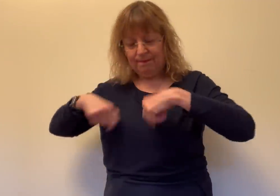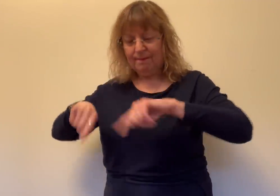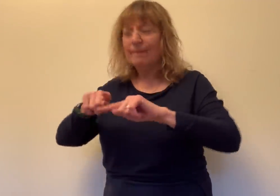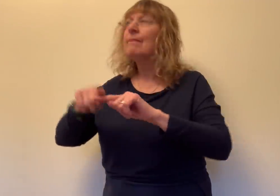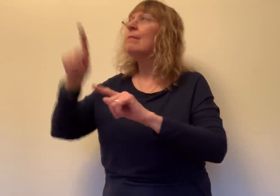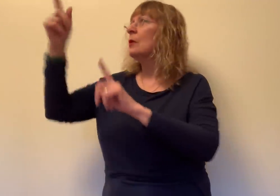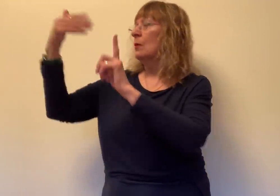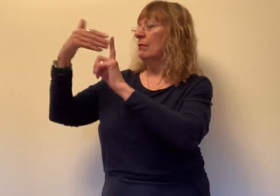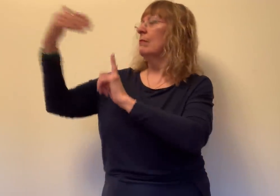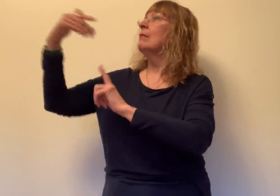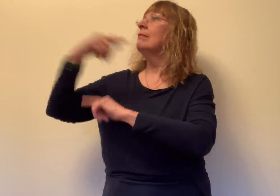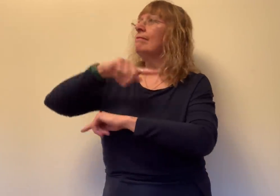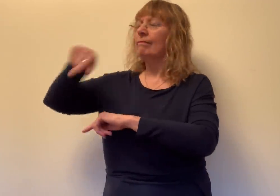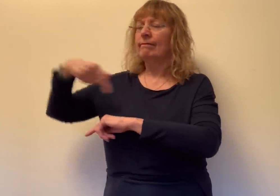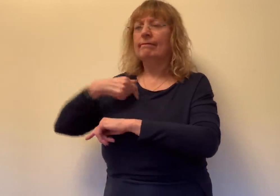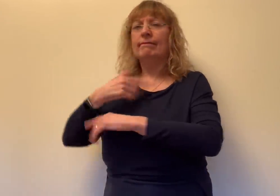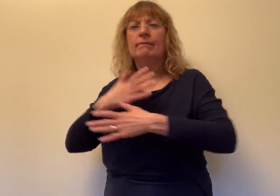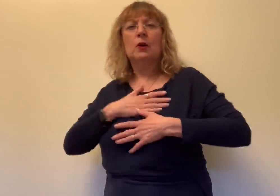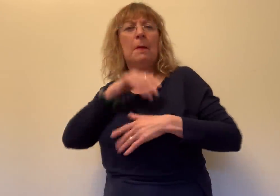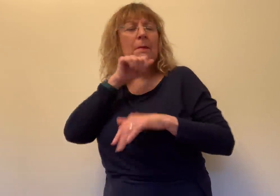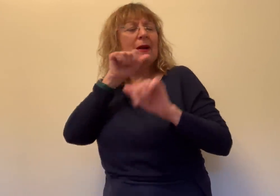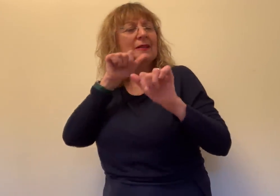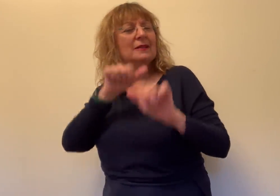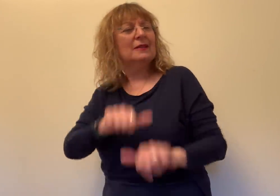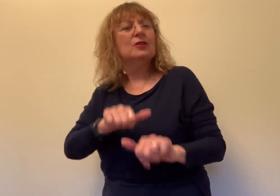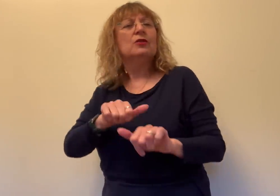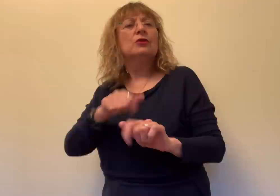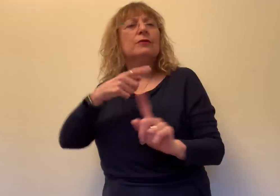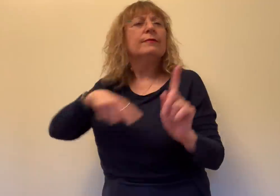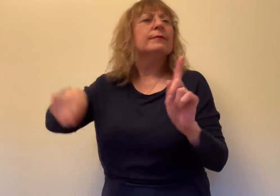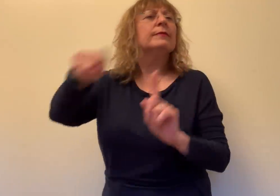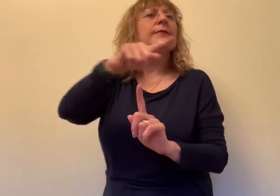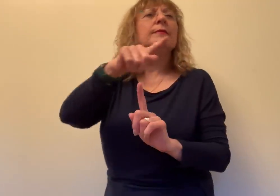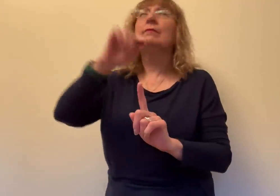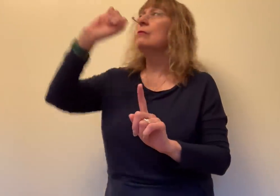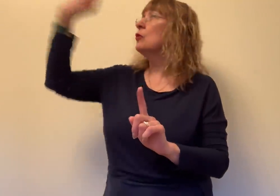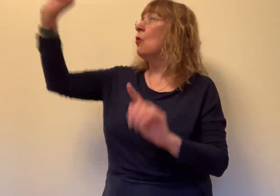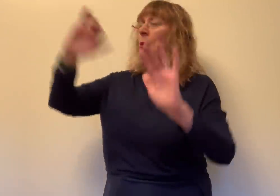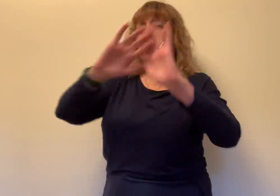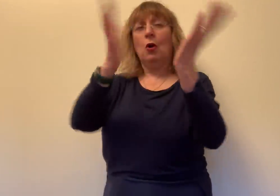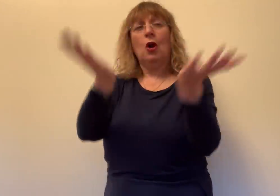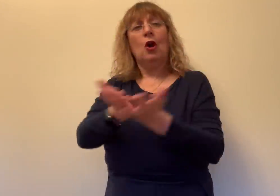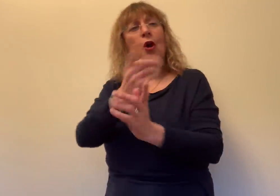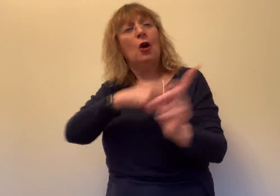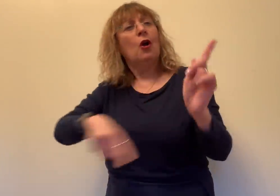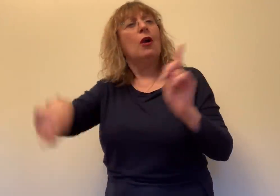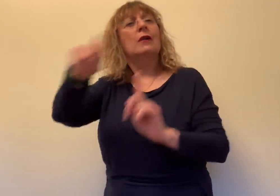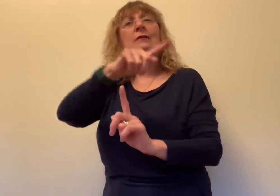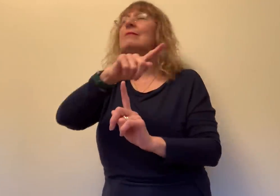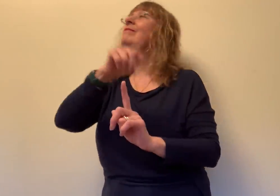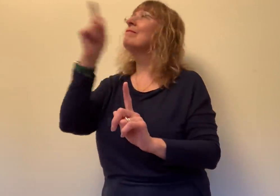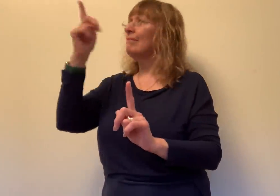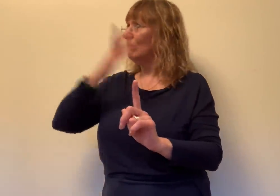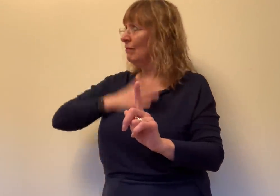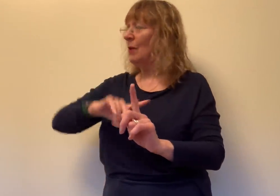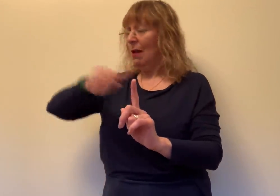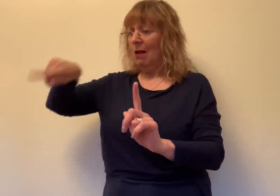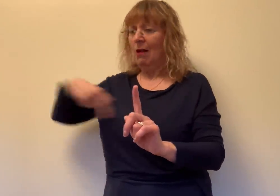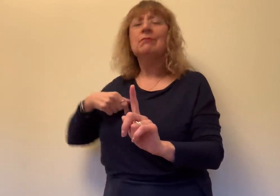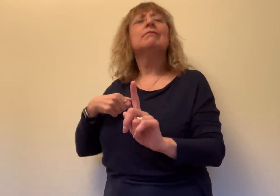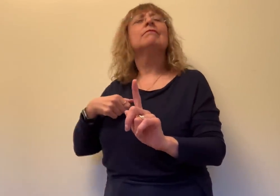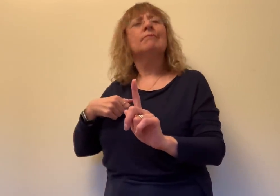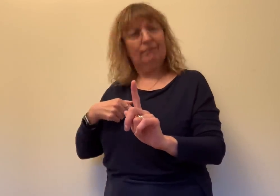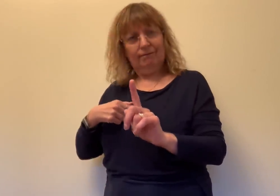And thank you too that you give us the task to bless your world with support